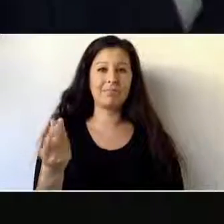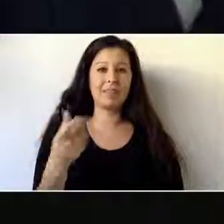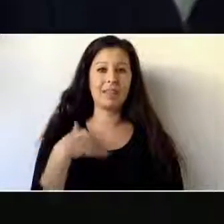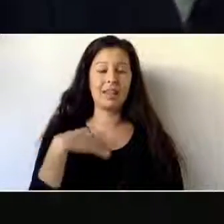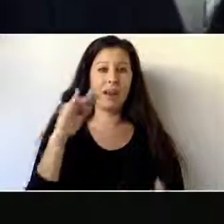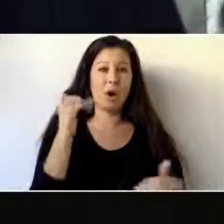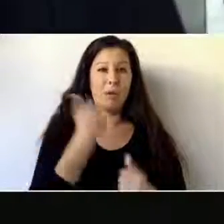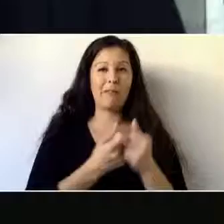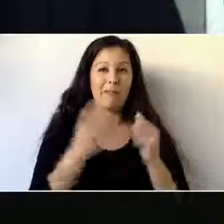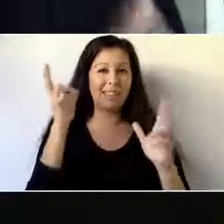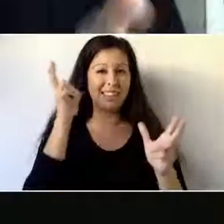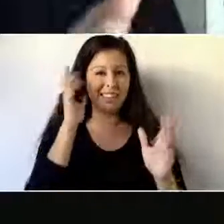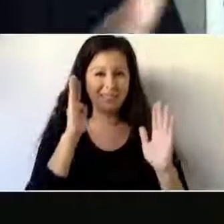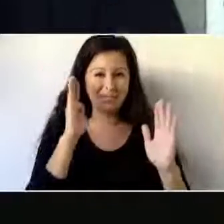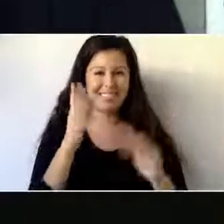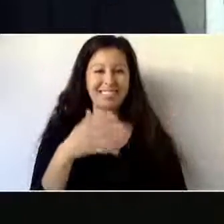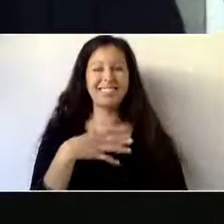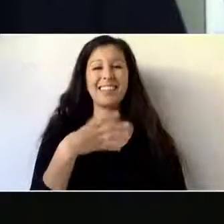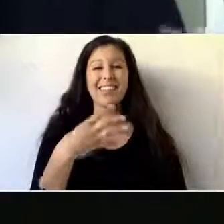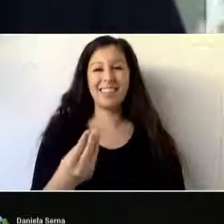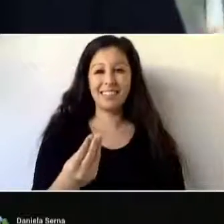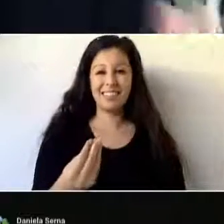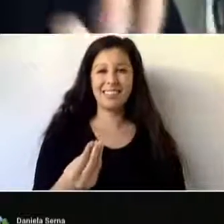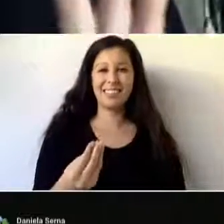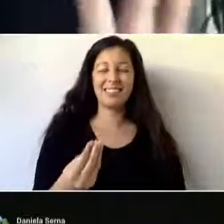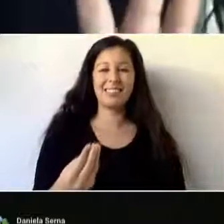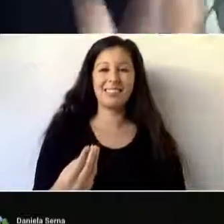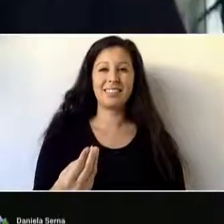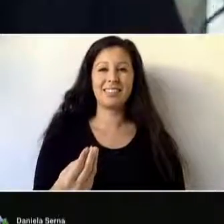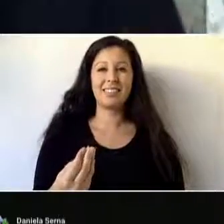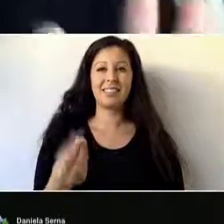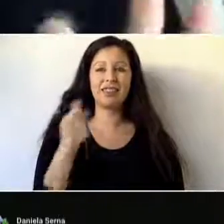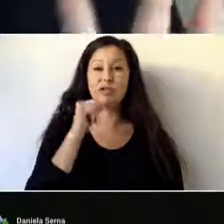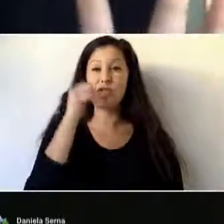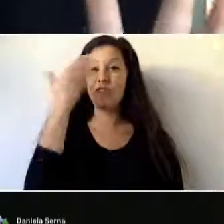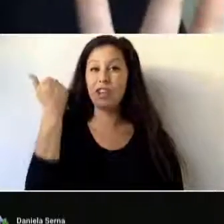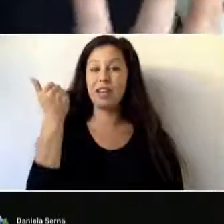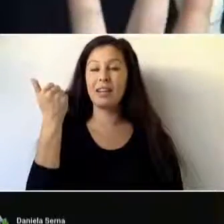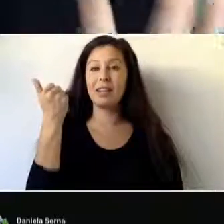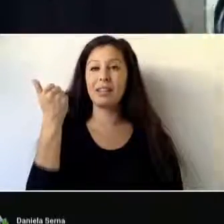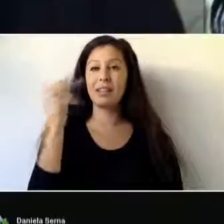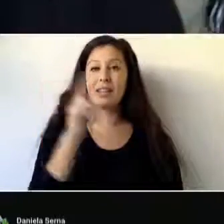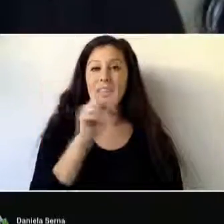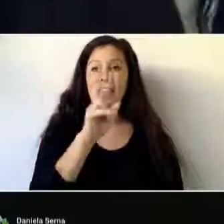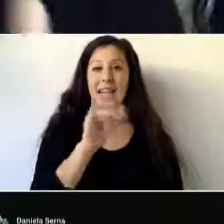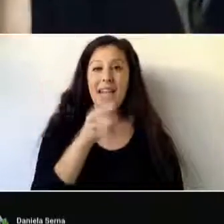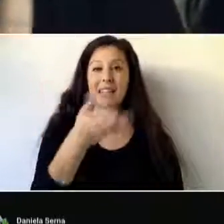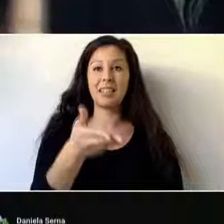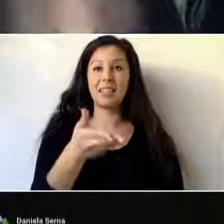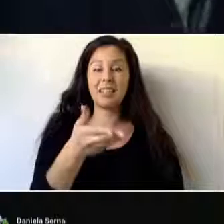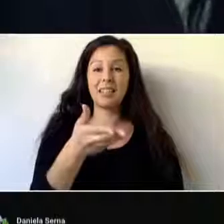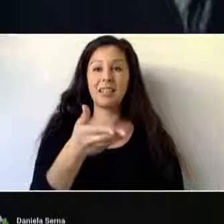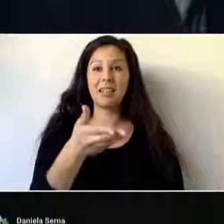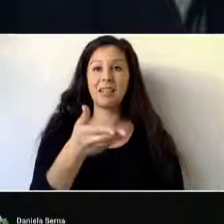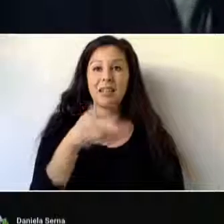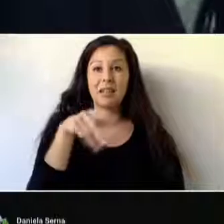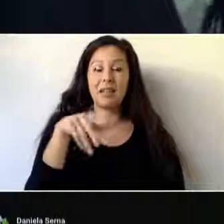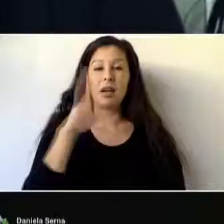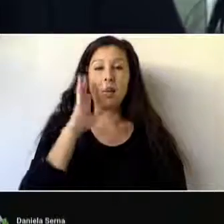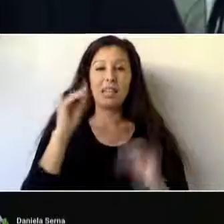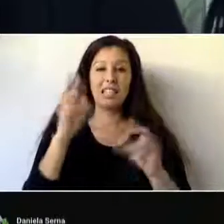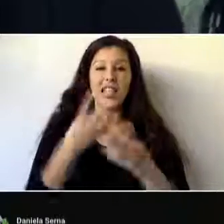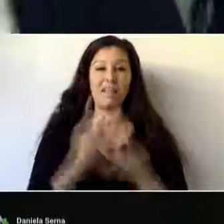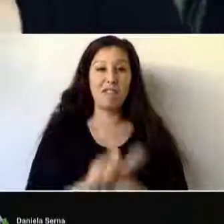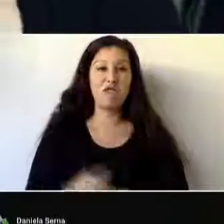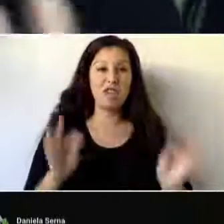was listening. And we don't forget that Nancy is teaching a free online